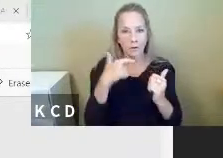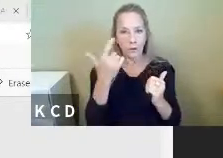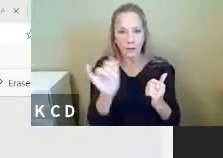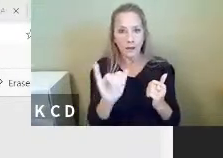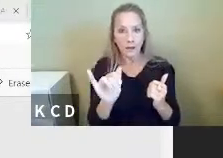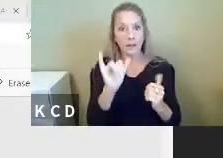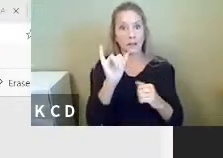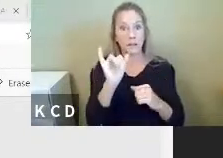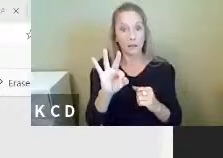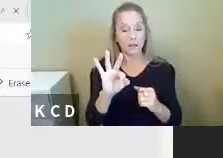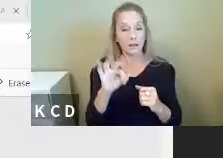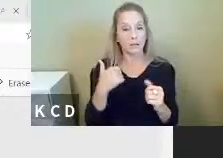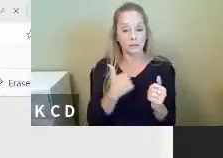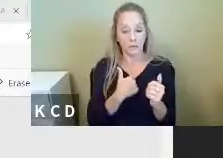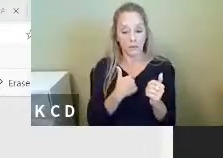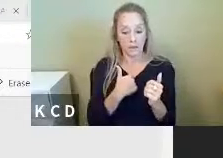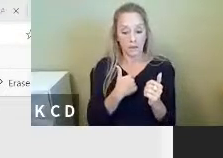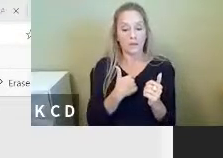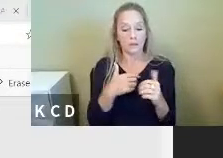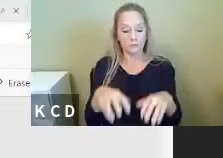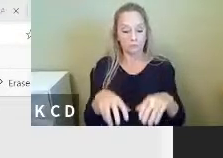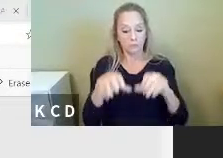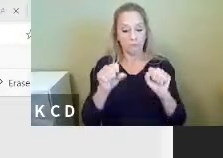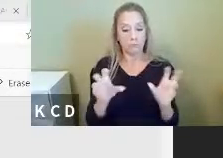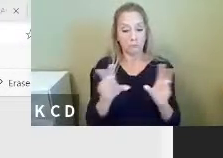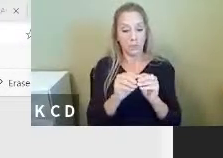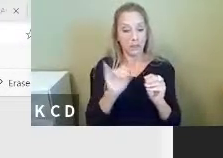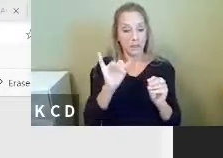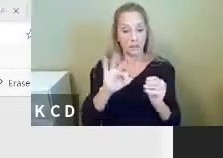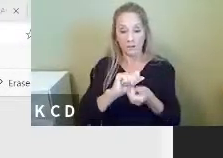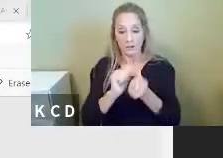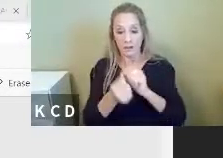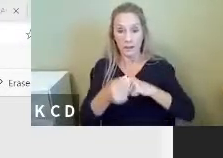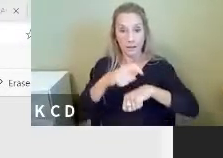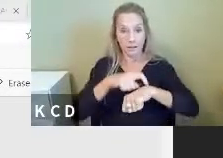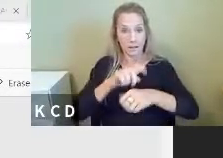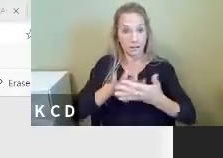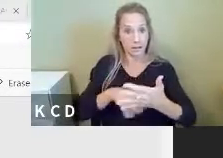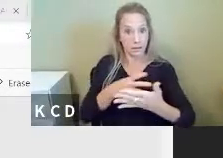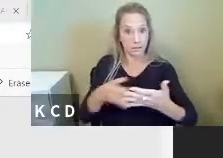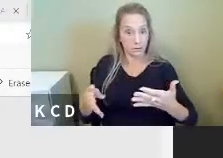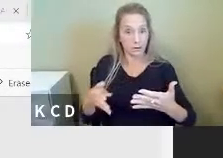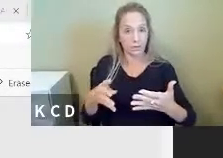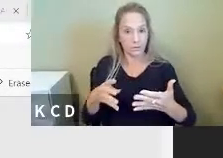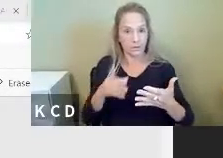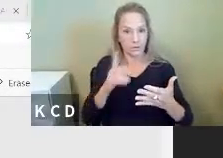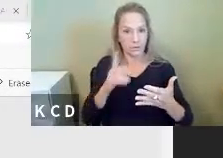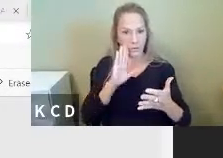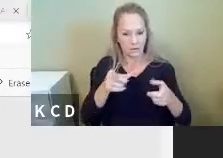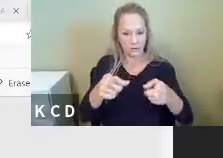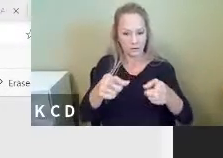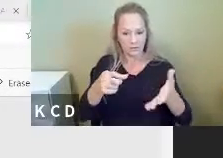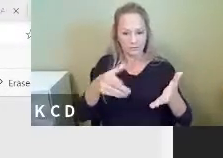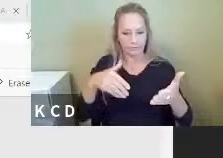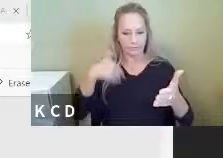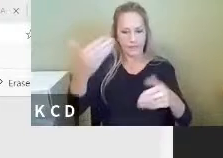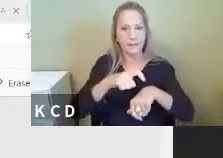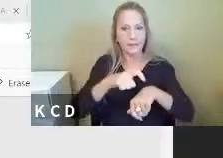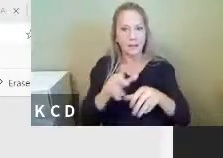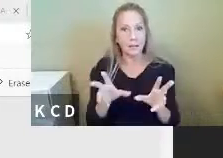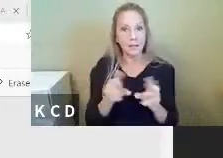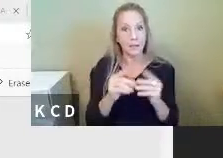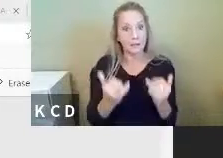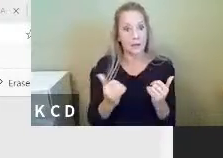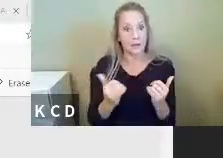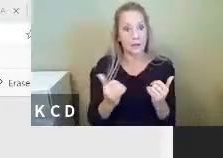in the event we changed our meeting schedule at all, it would, be our next meeting. Right now, the plan